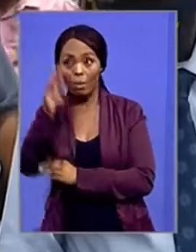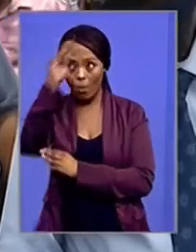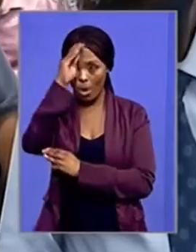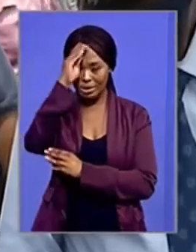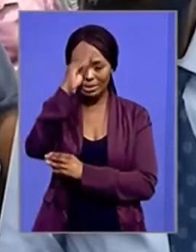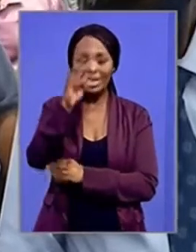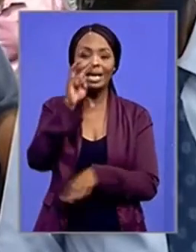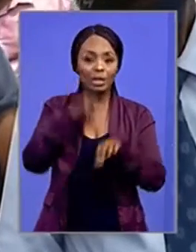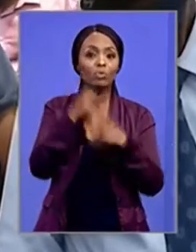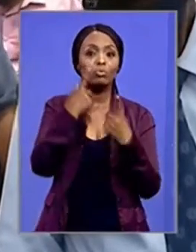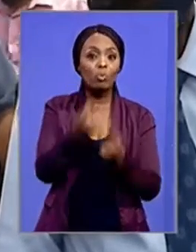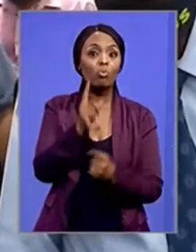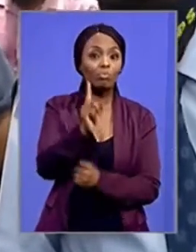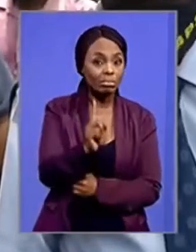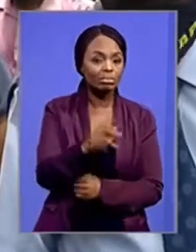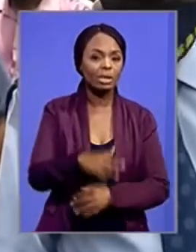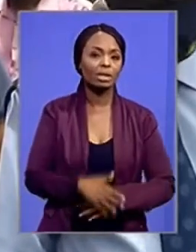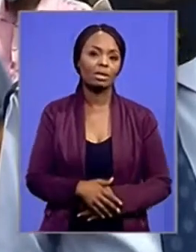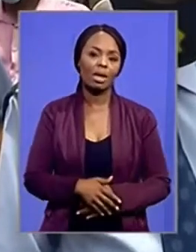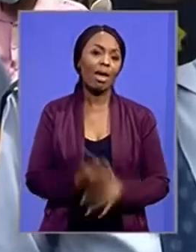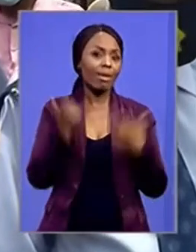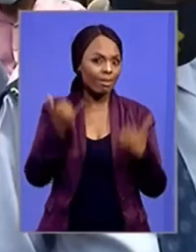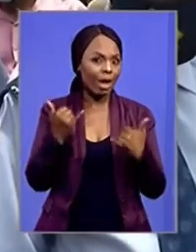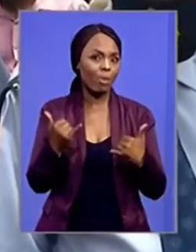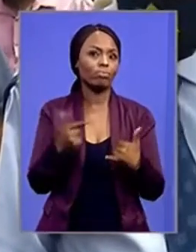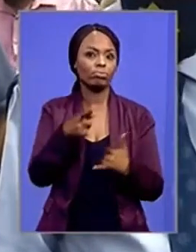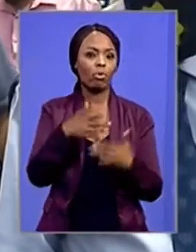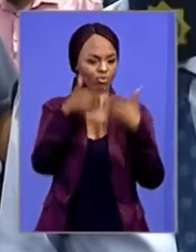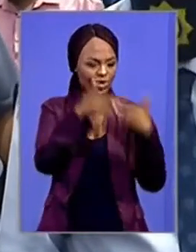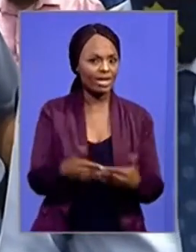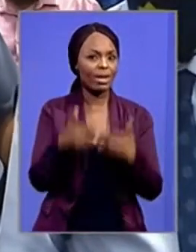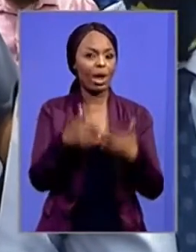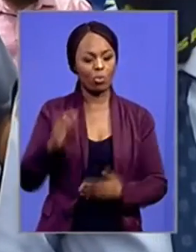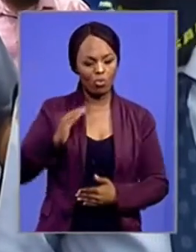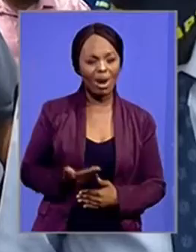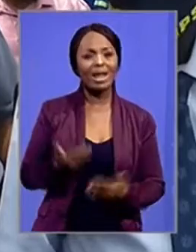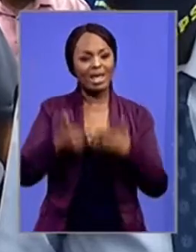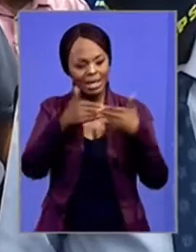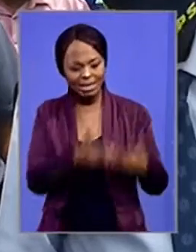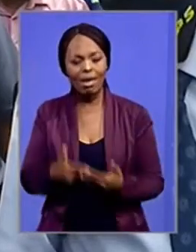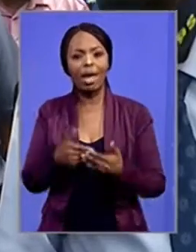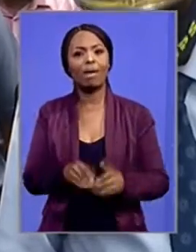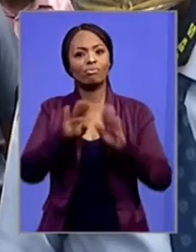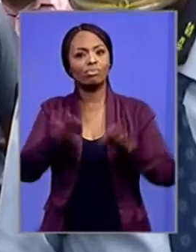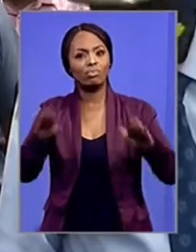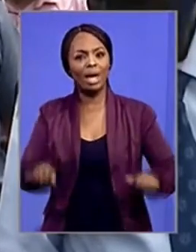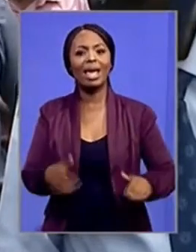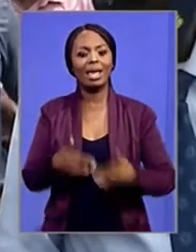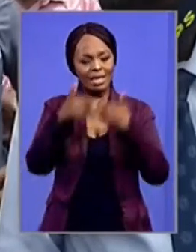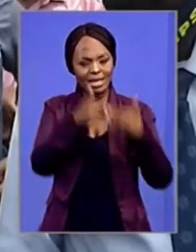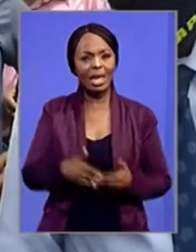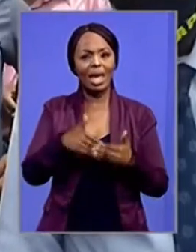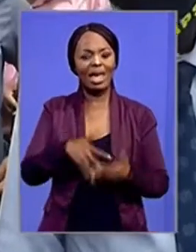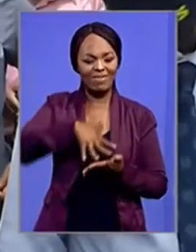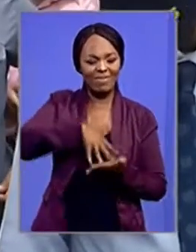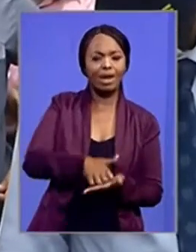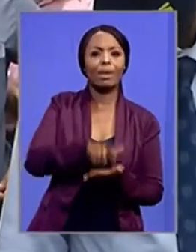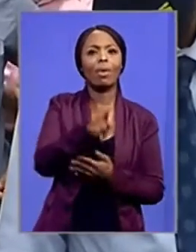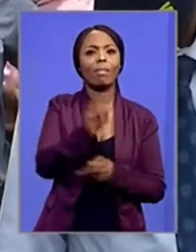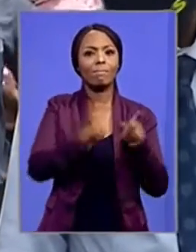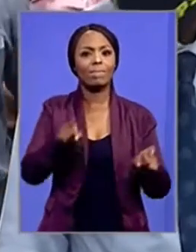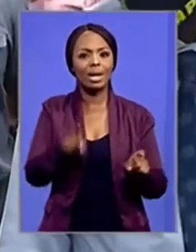say, look after women, look after children, look after all vulnerable people, elders, people living